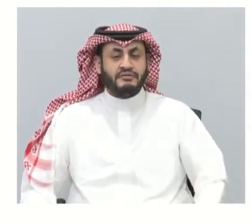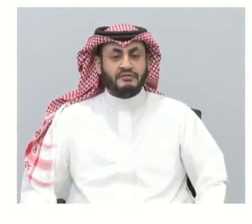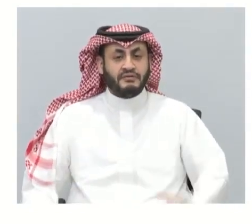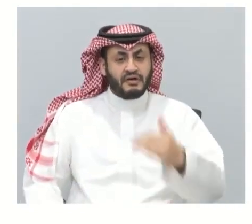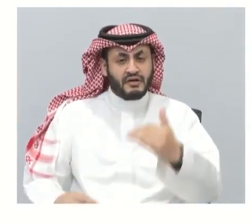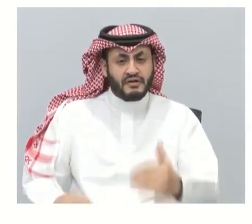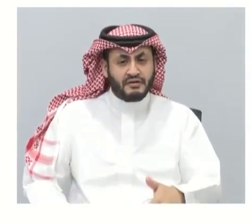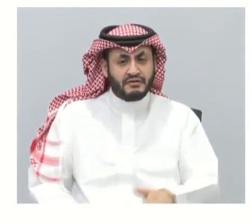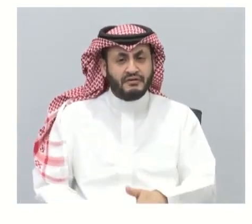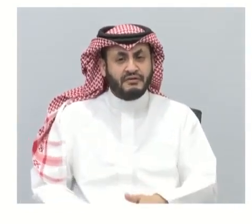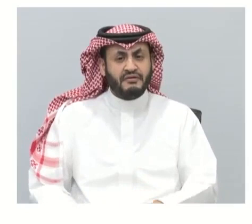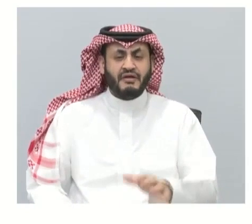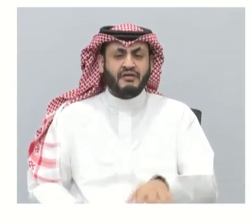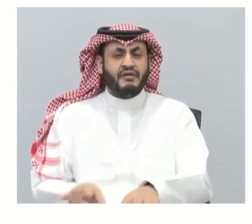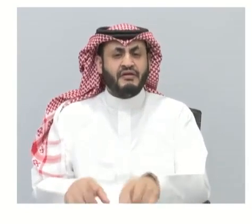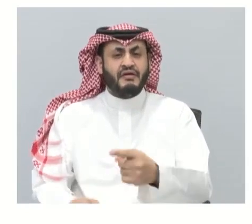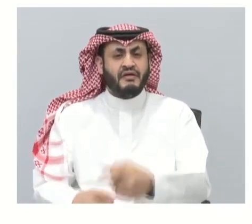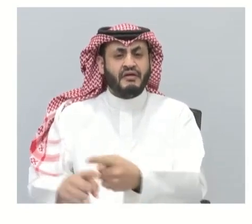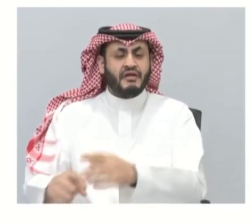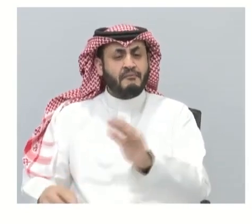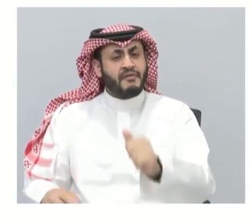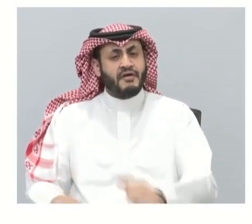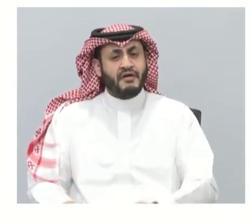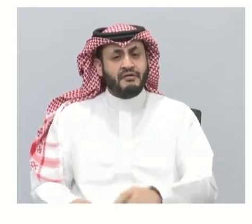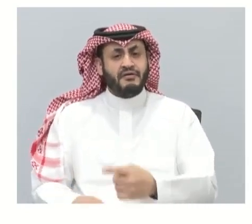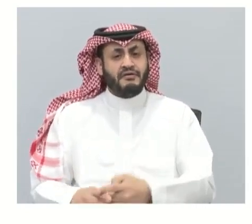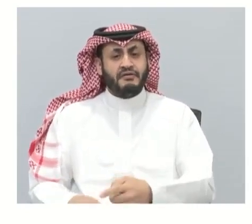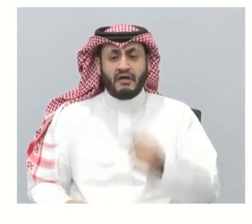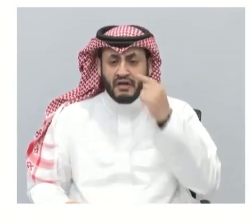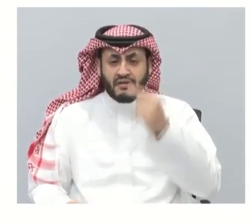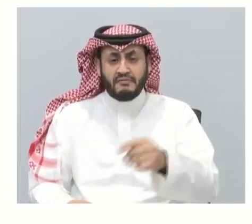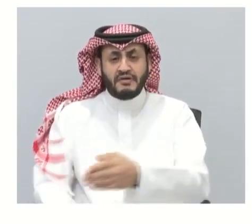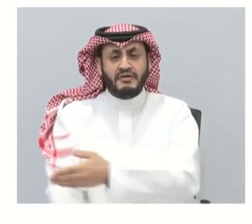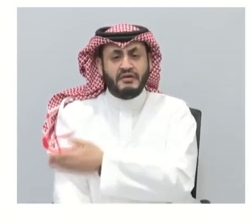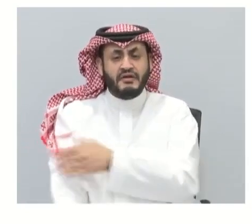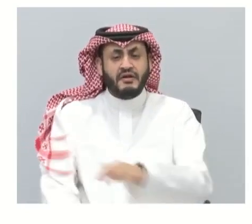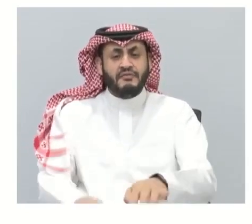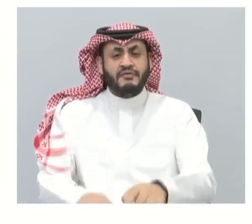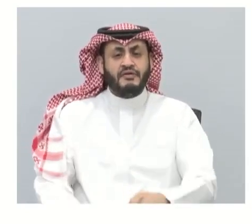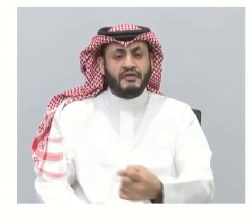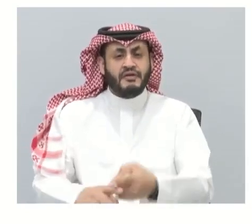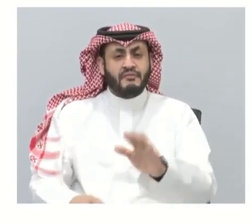young people who are unable to calculate. They are completely dependent on computers.